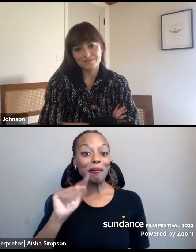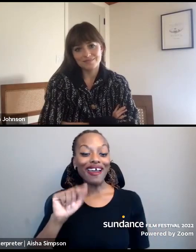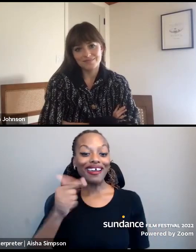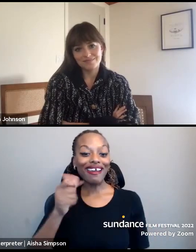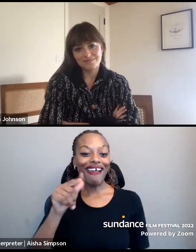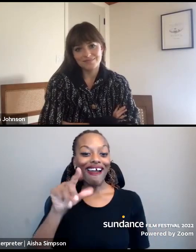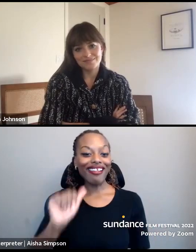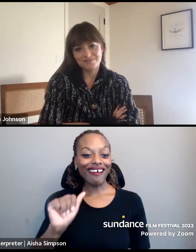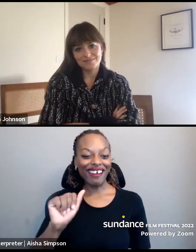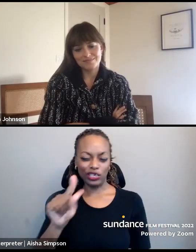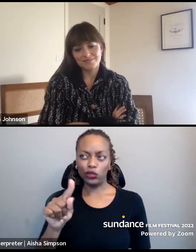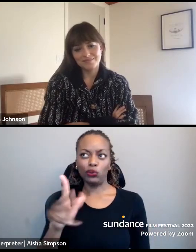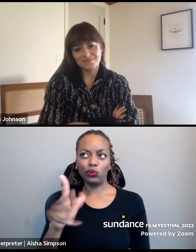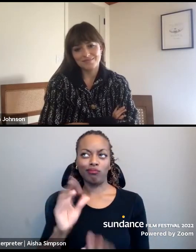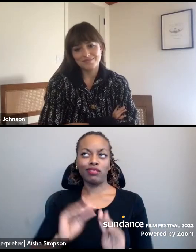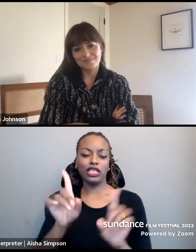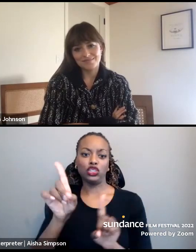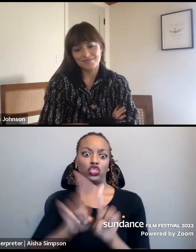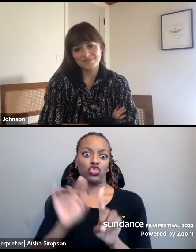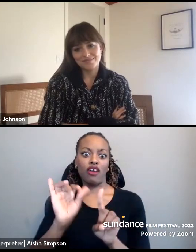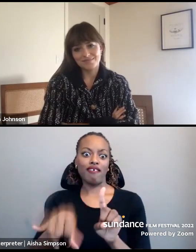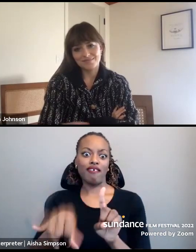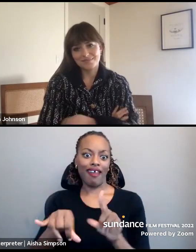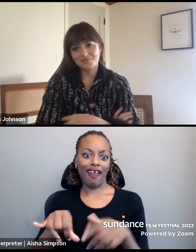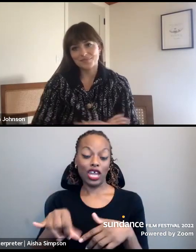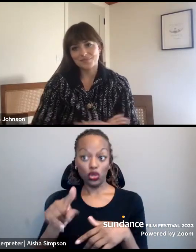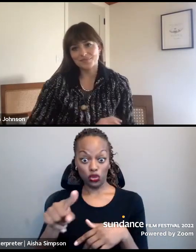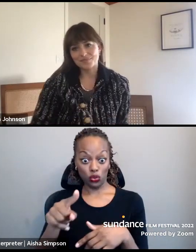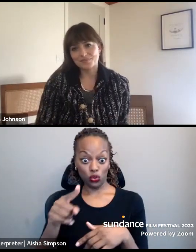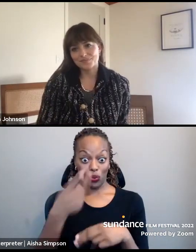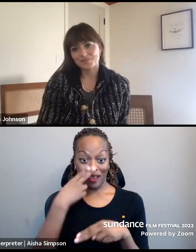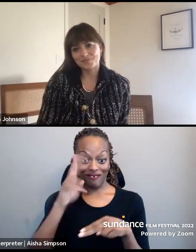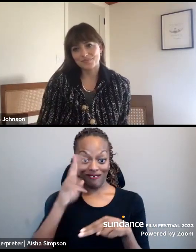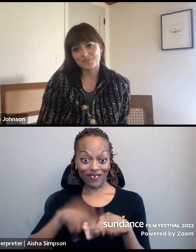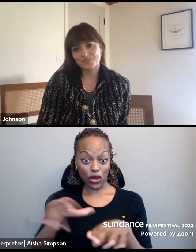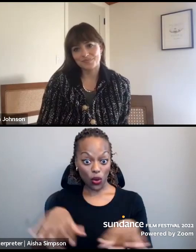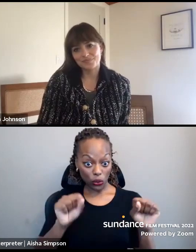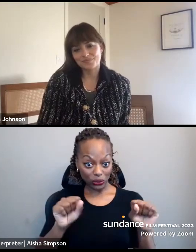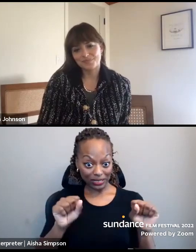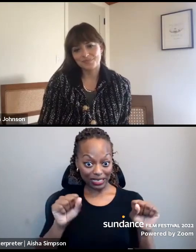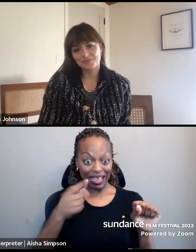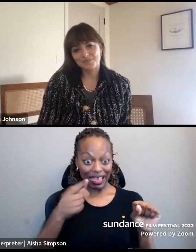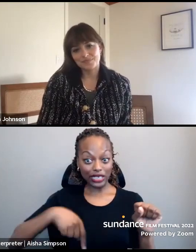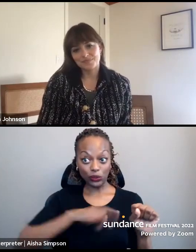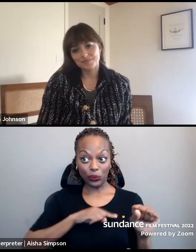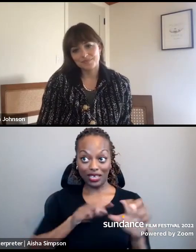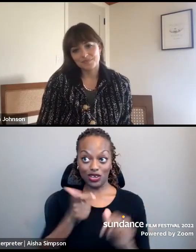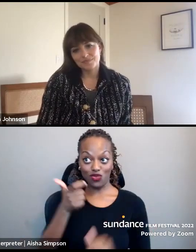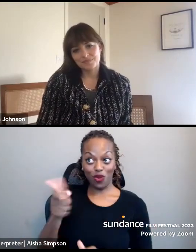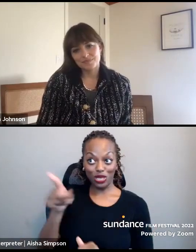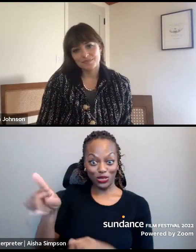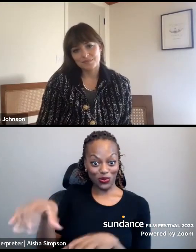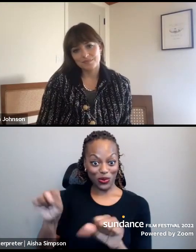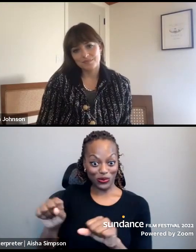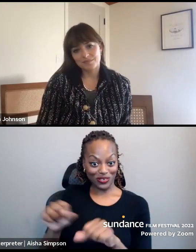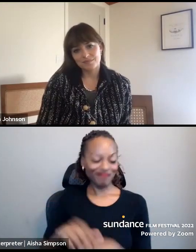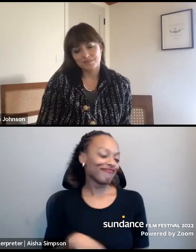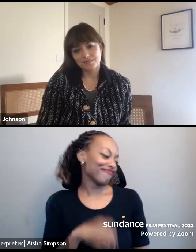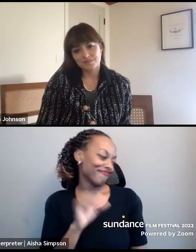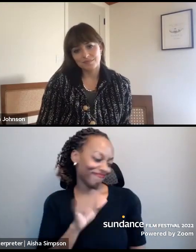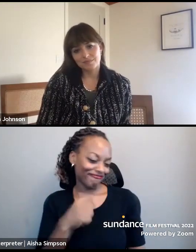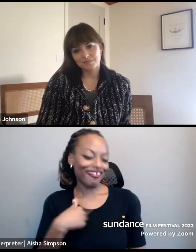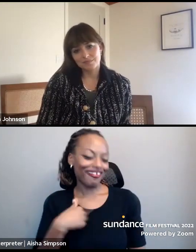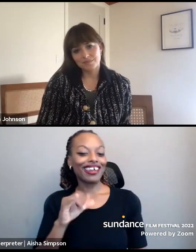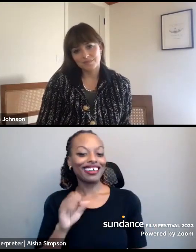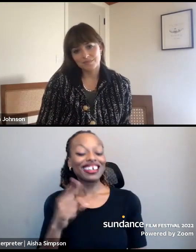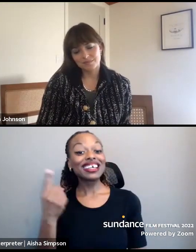stop. Did you have as much fun hosting as the rest of us did watching that? Yeah, I did, because you know why? Being at something like the